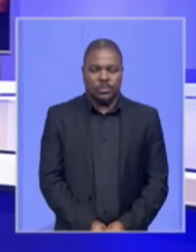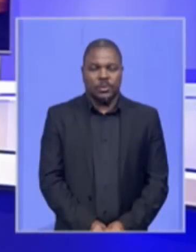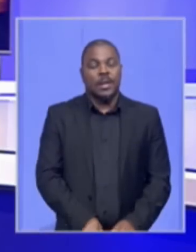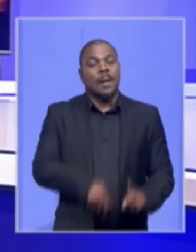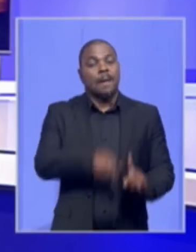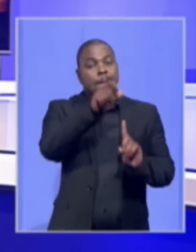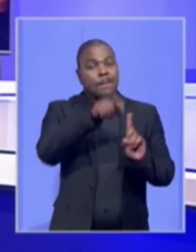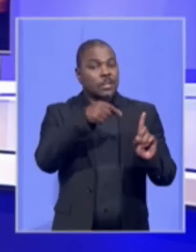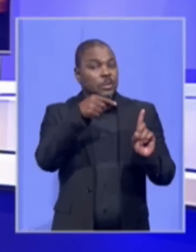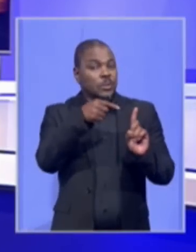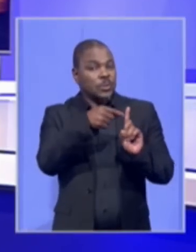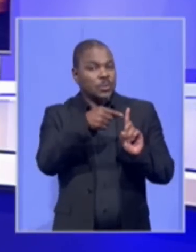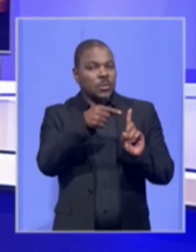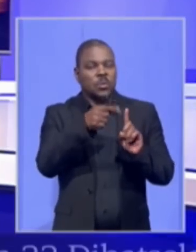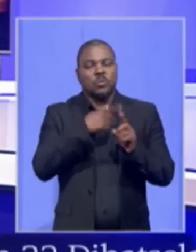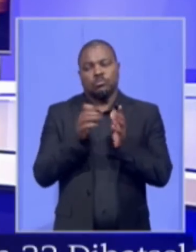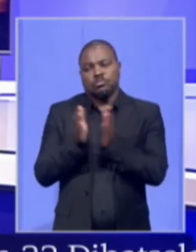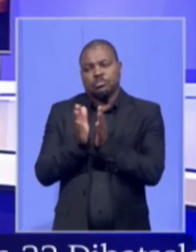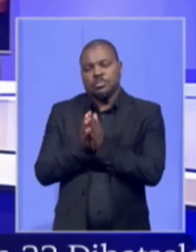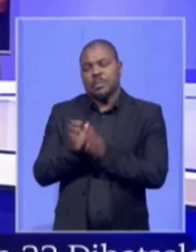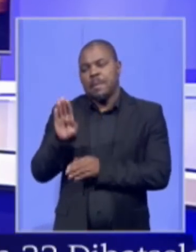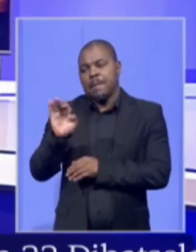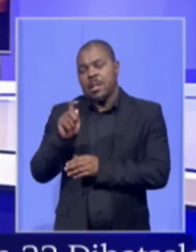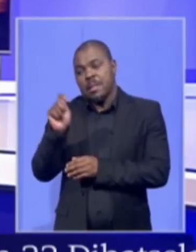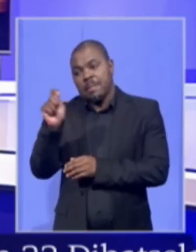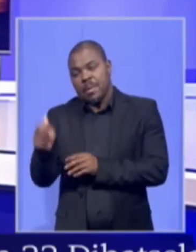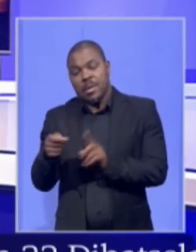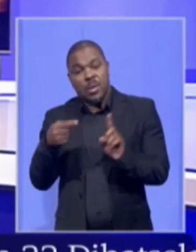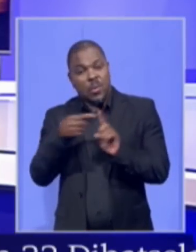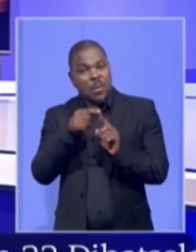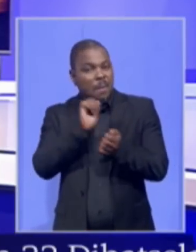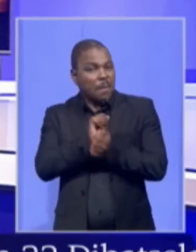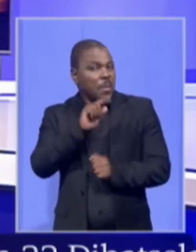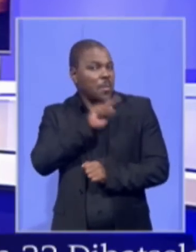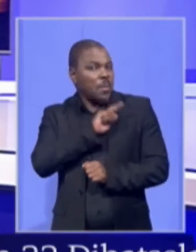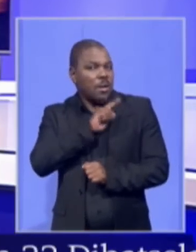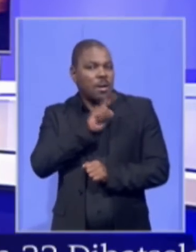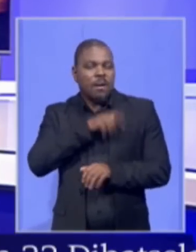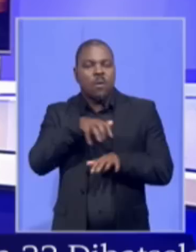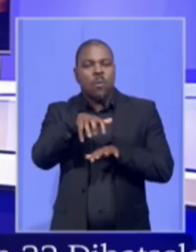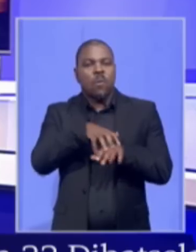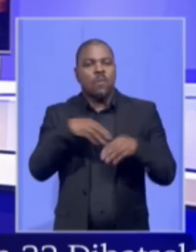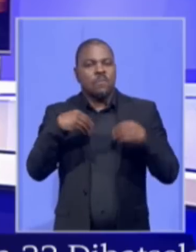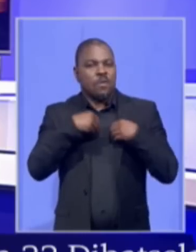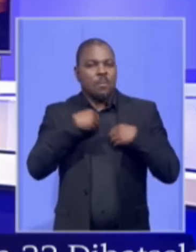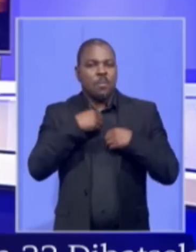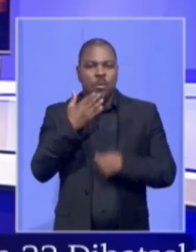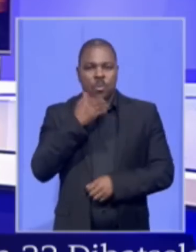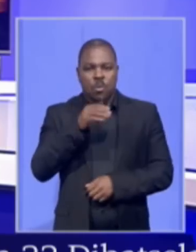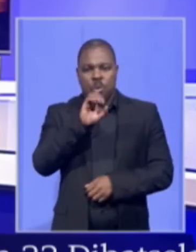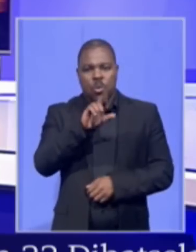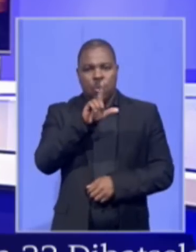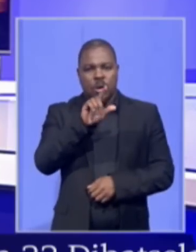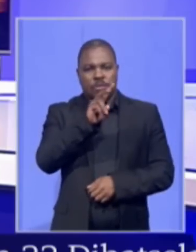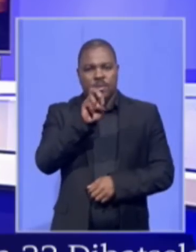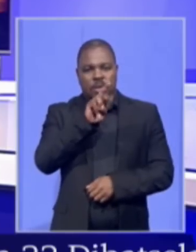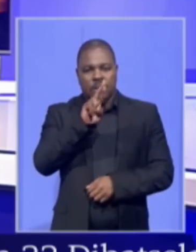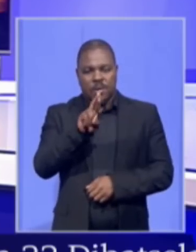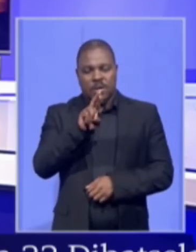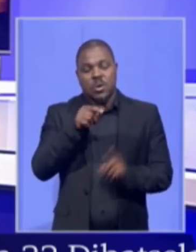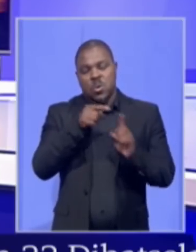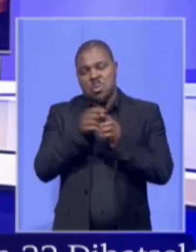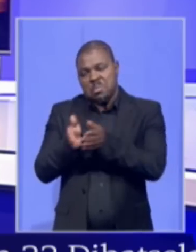Kgopelo ya peila ya molatofatšwa wa polao gape e leng mongpolasa ya dikolobe Zakaria Olifir e šuthišeditšwe go